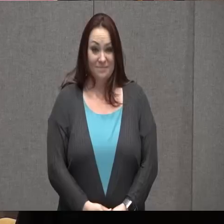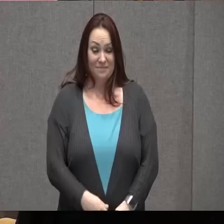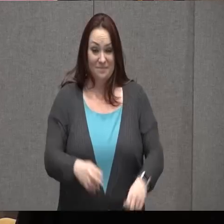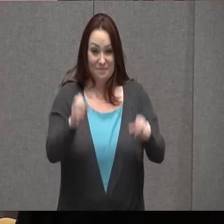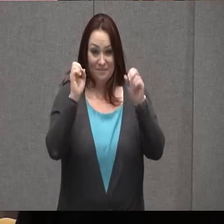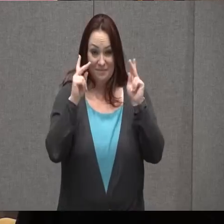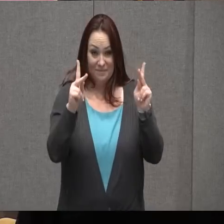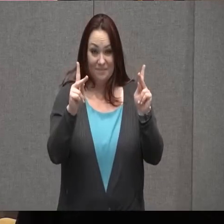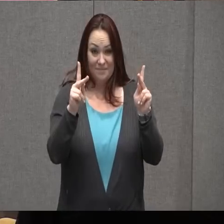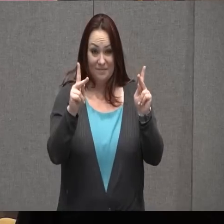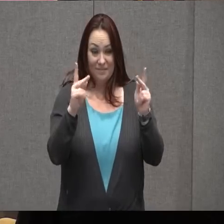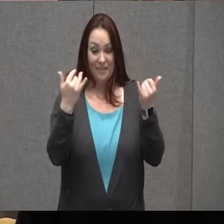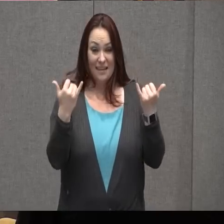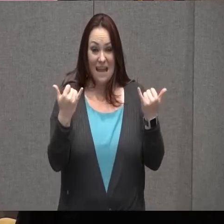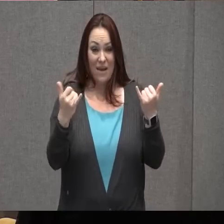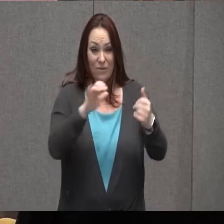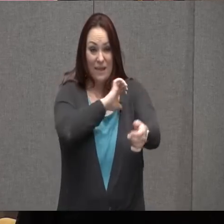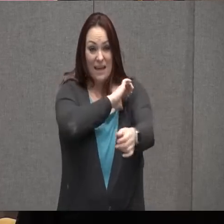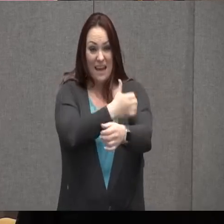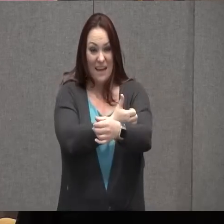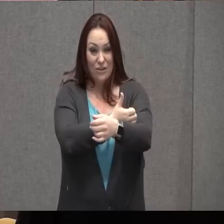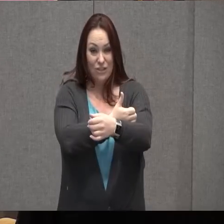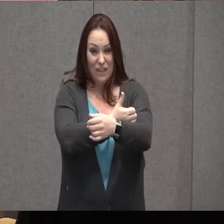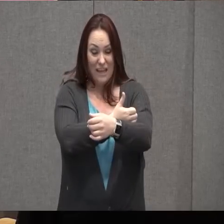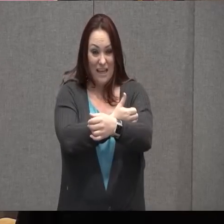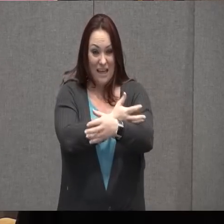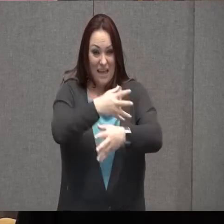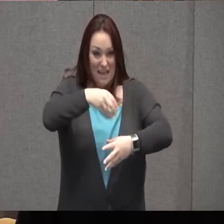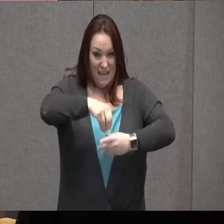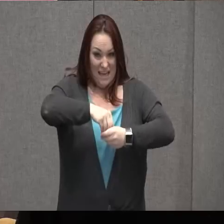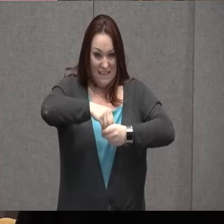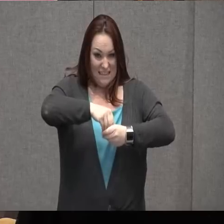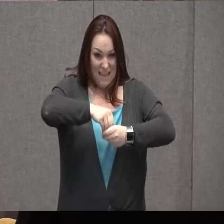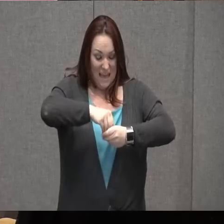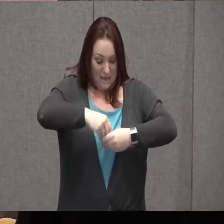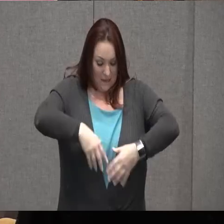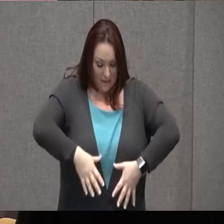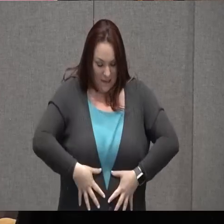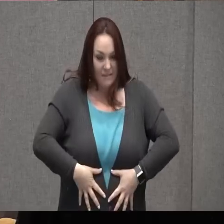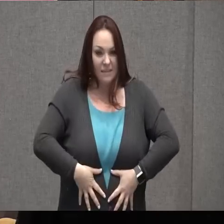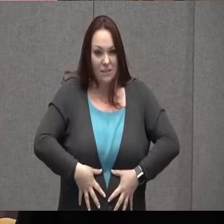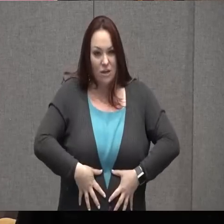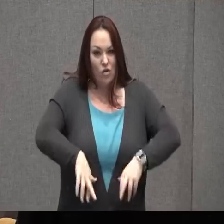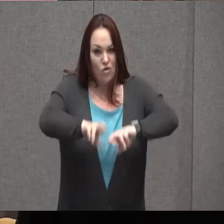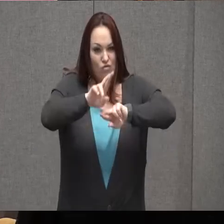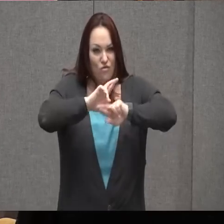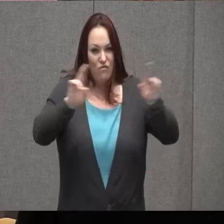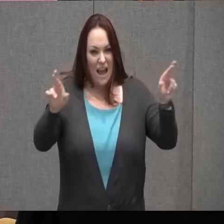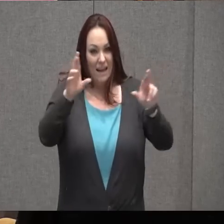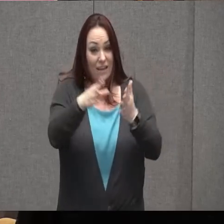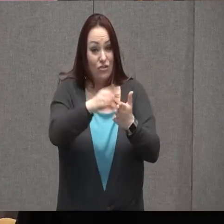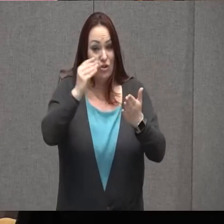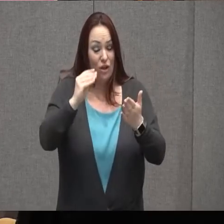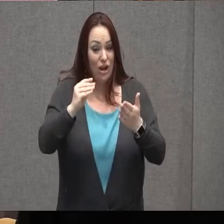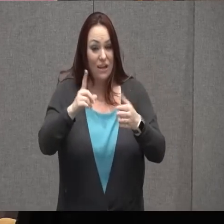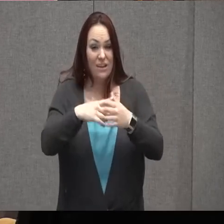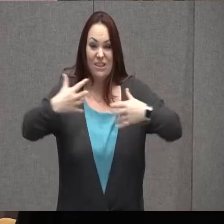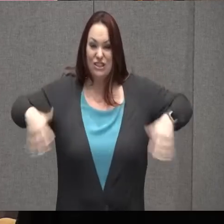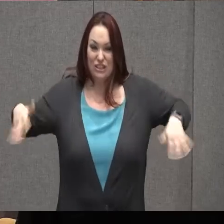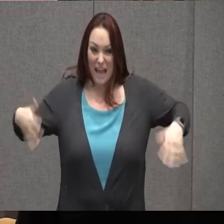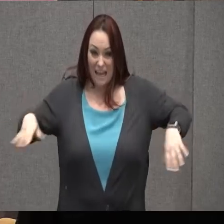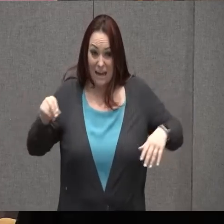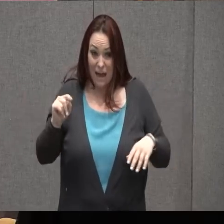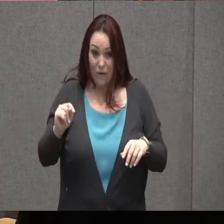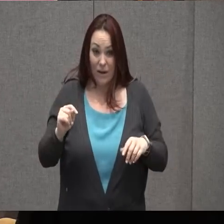Okay, now take that energy, put it inside, ready to learn, shake it out, and get ready to practice